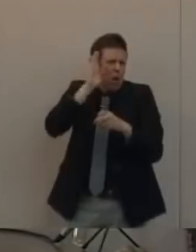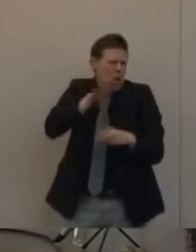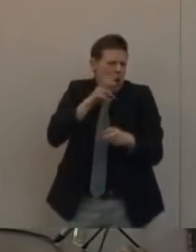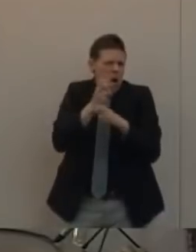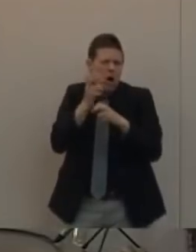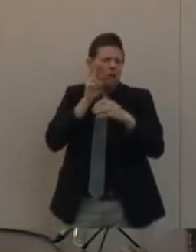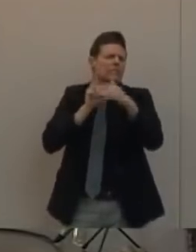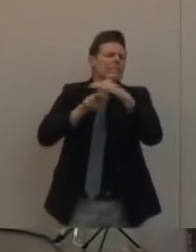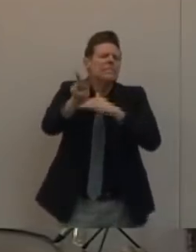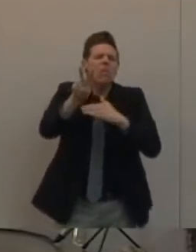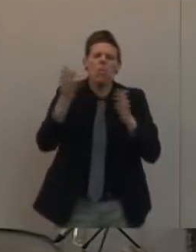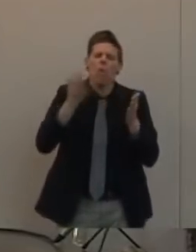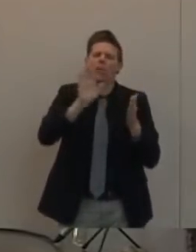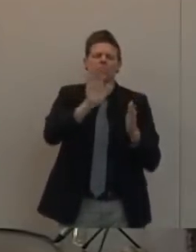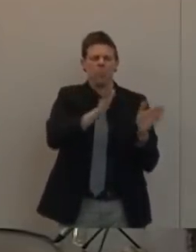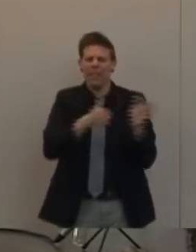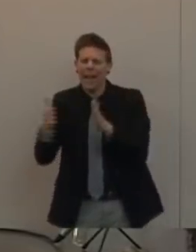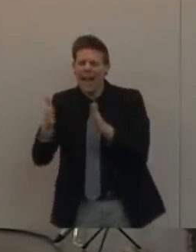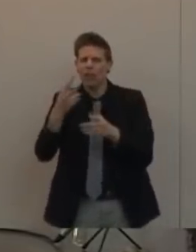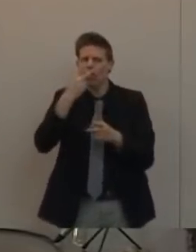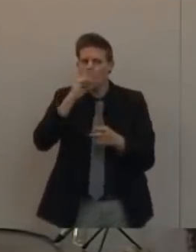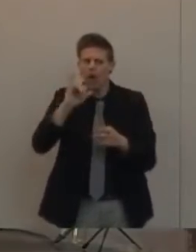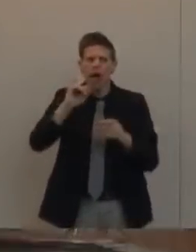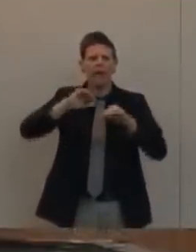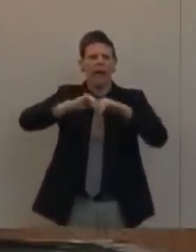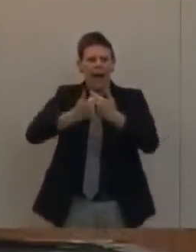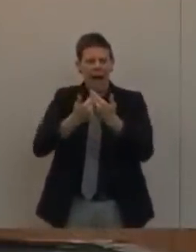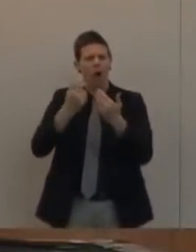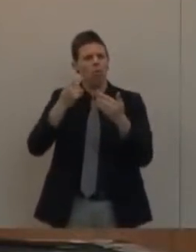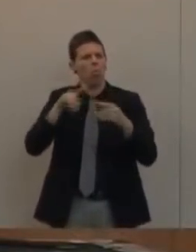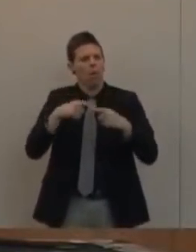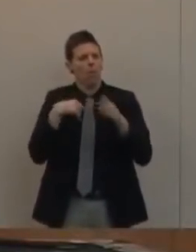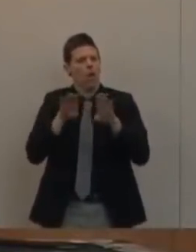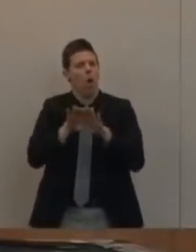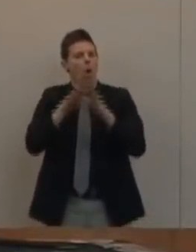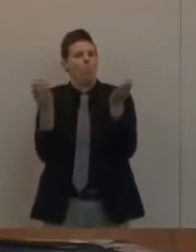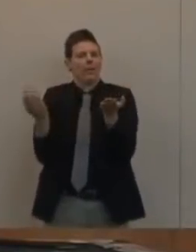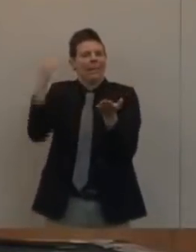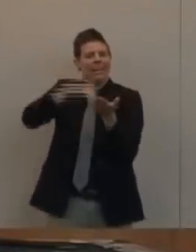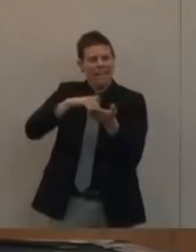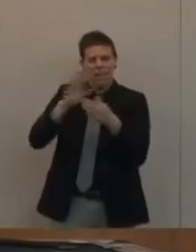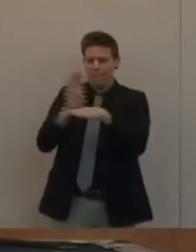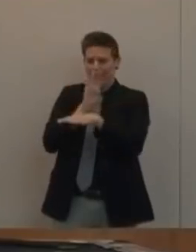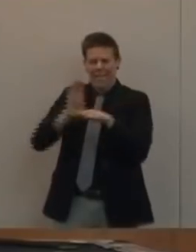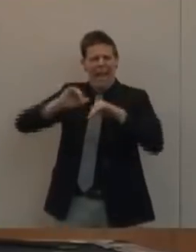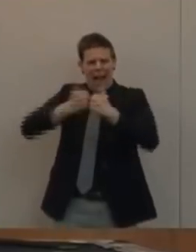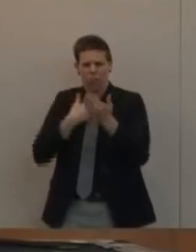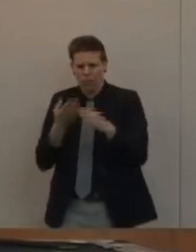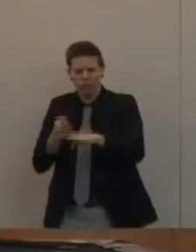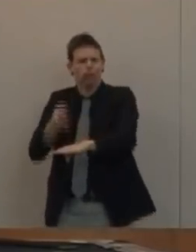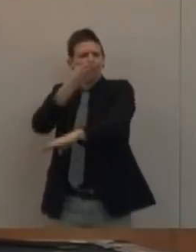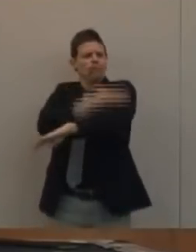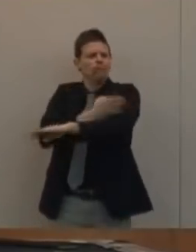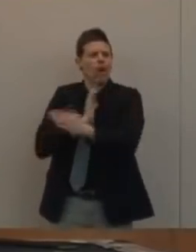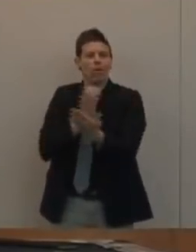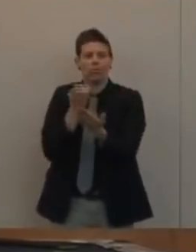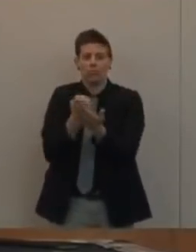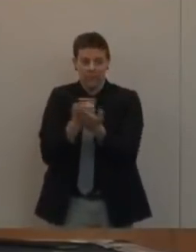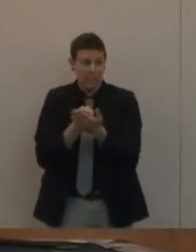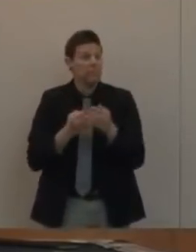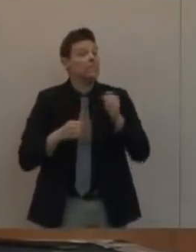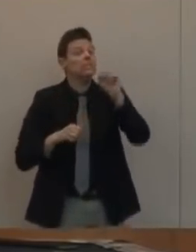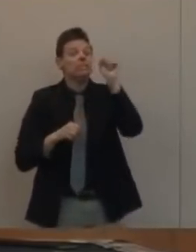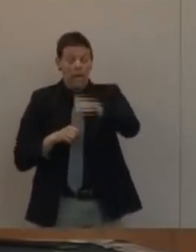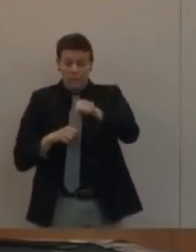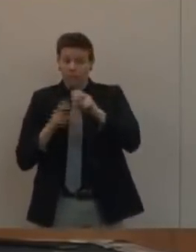look like for reopening the economy. Now, I appreciate that question, actually, Dan, because it is incredibly complicated. So